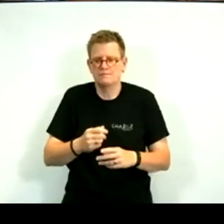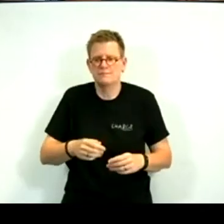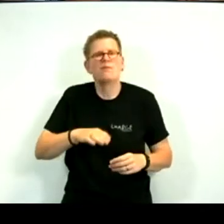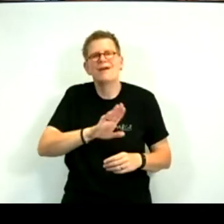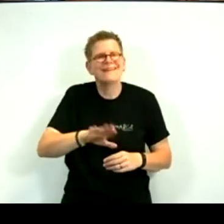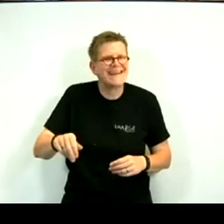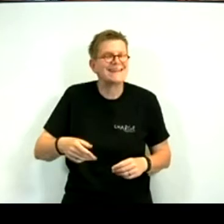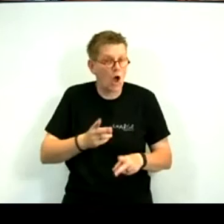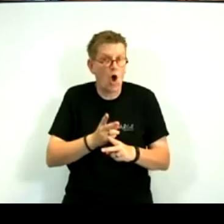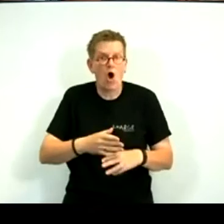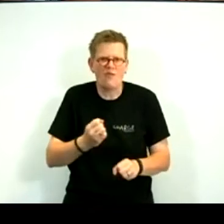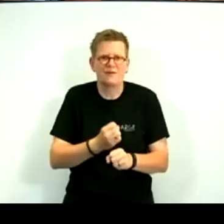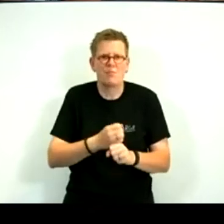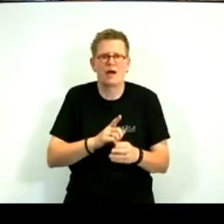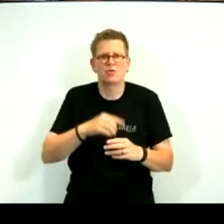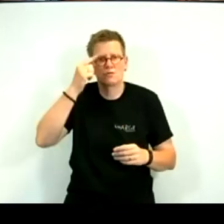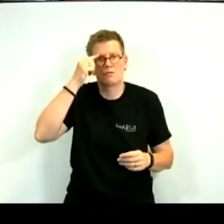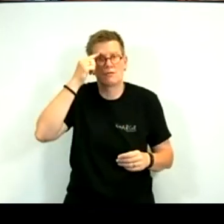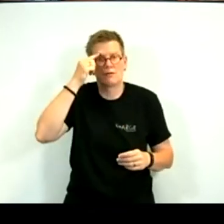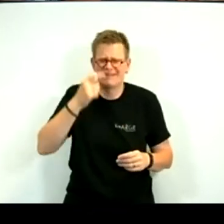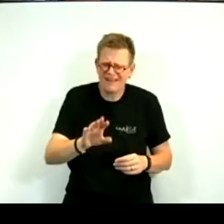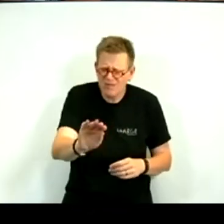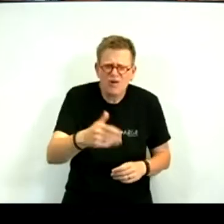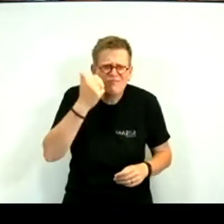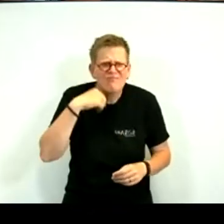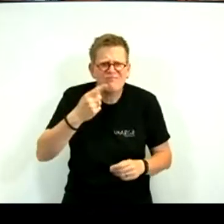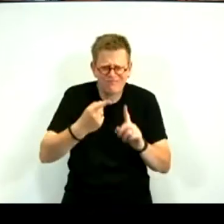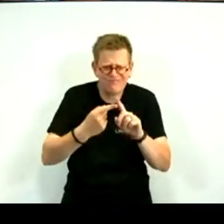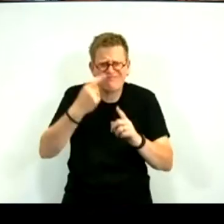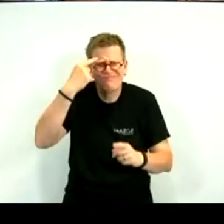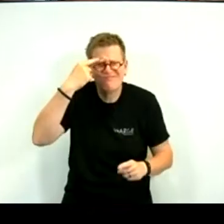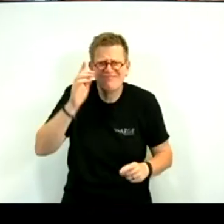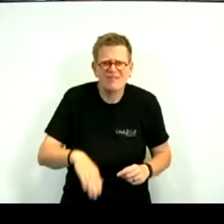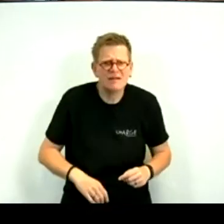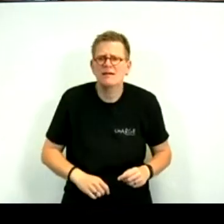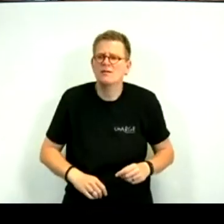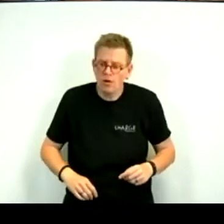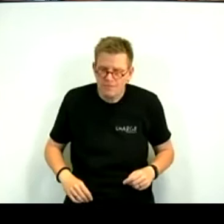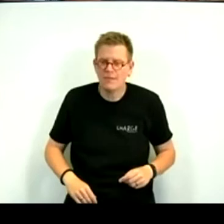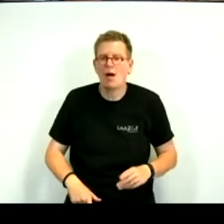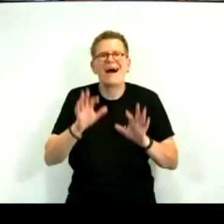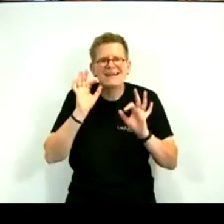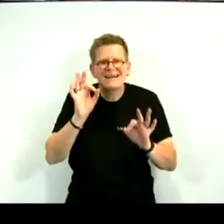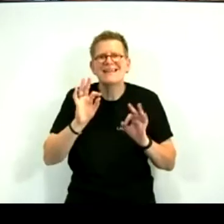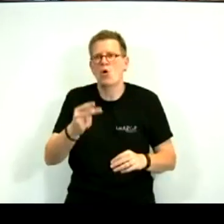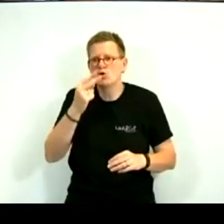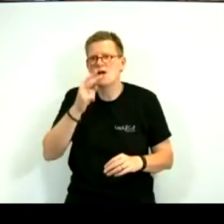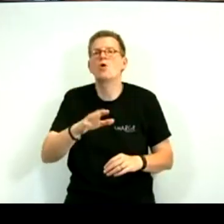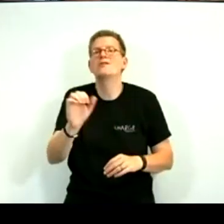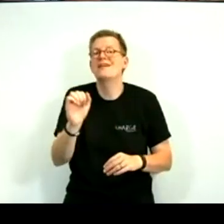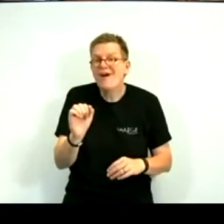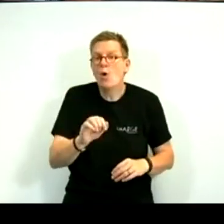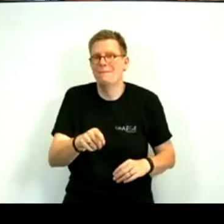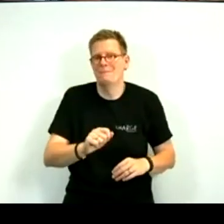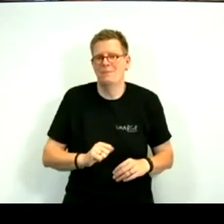finger away. It's so important to look carefully at what the child is doing. they might not be poking their eye. They might be